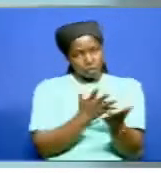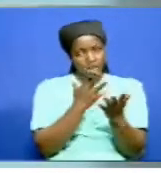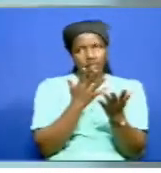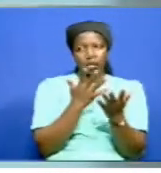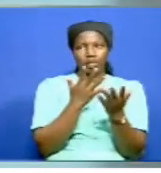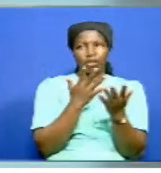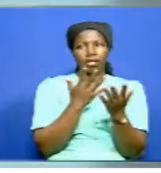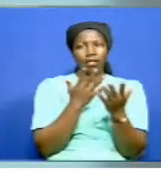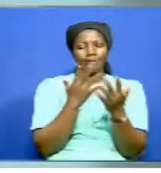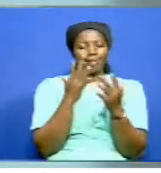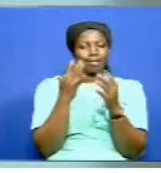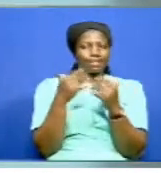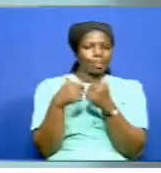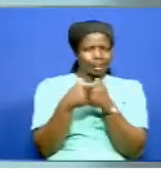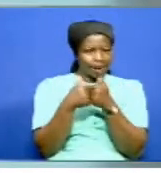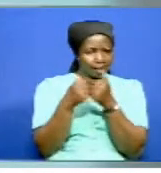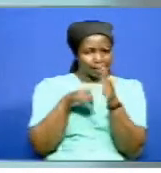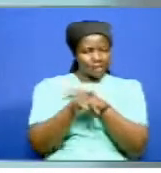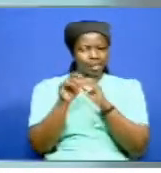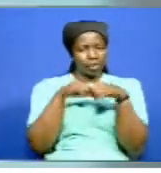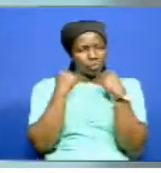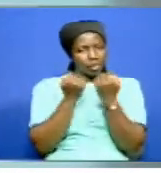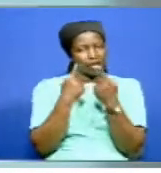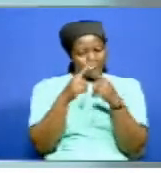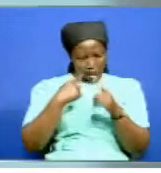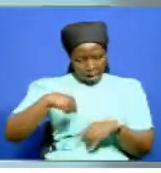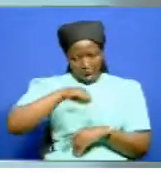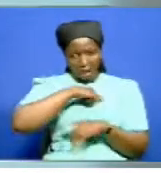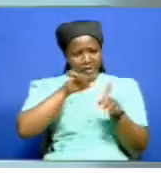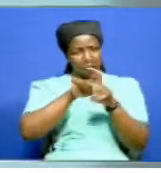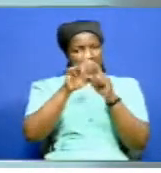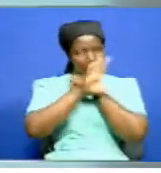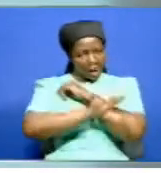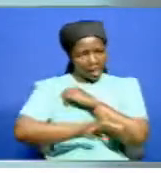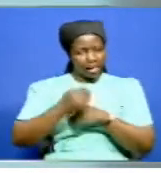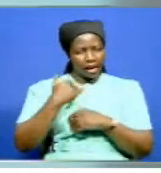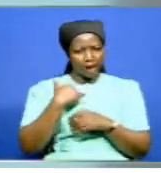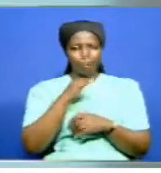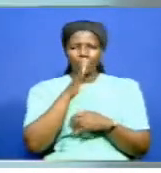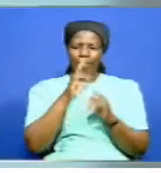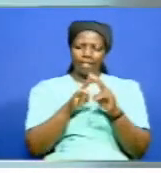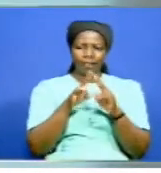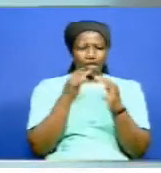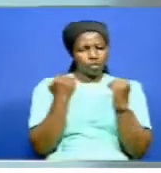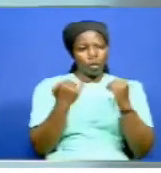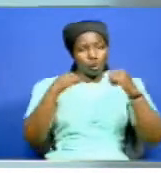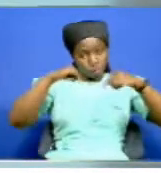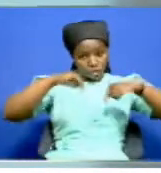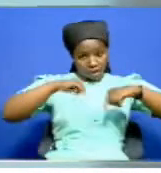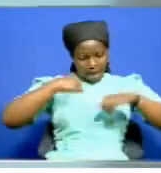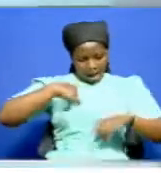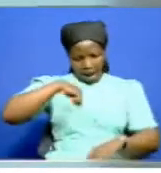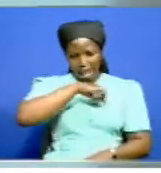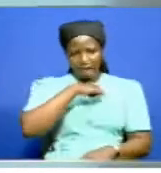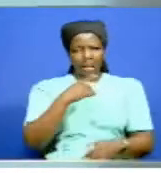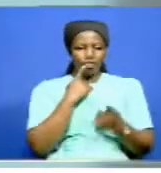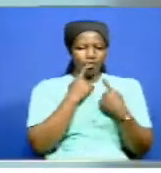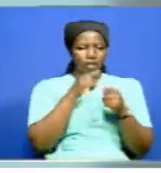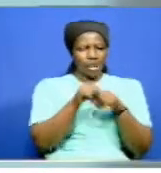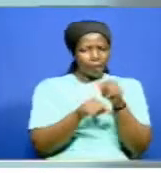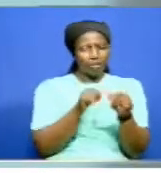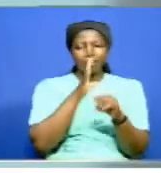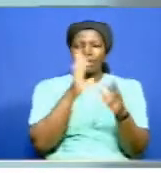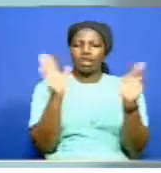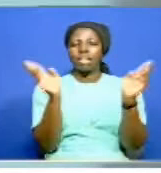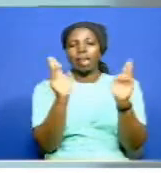our society, we as a country have been very resilient, and today we are able to talk about being